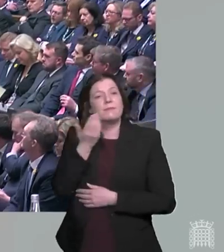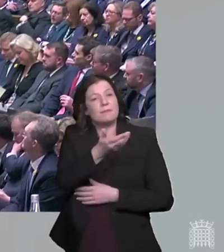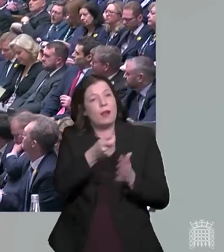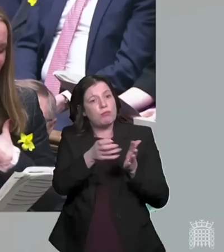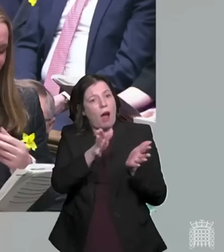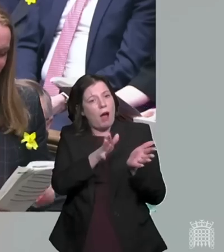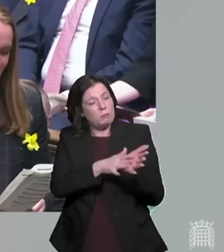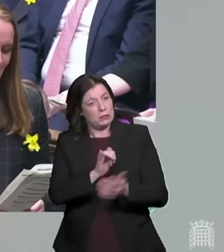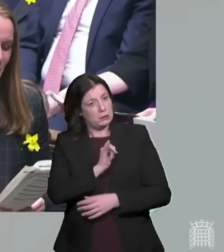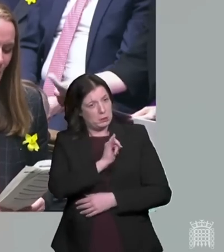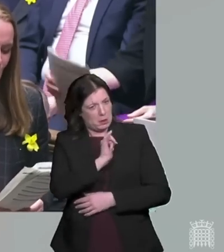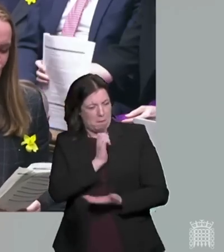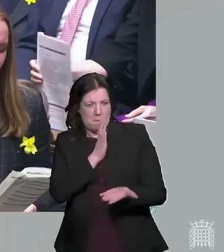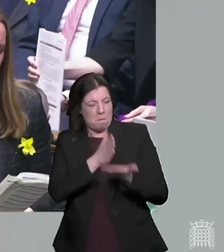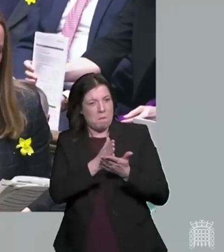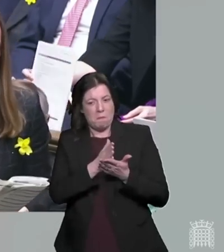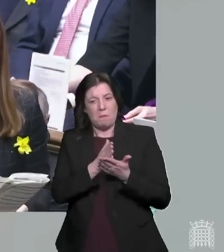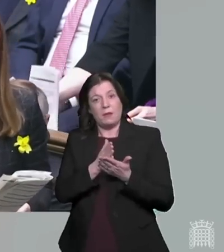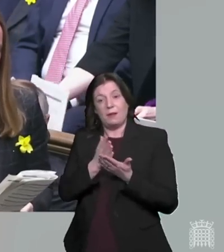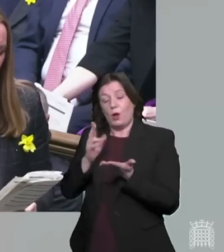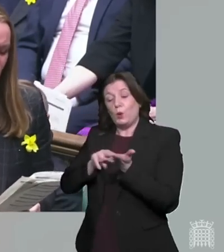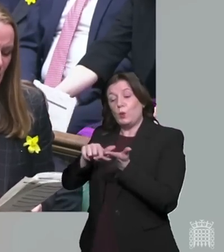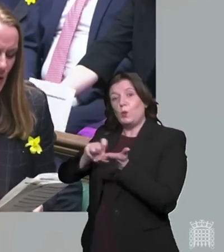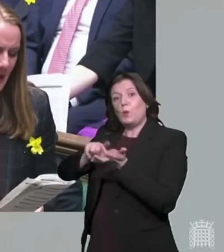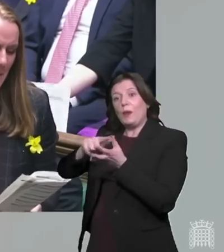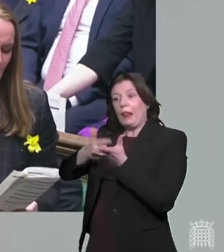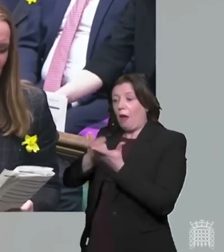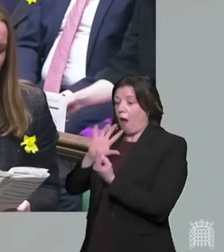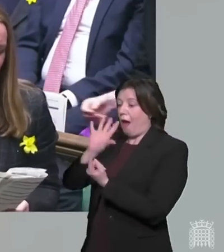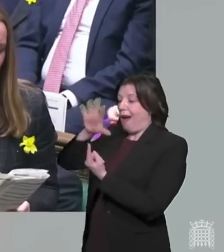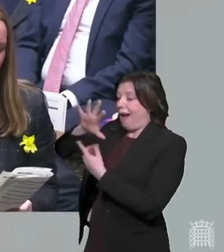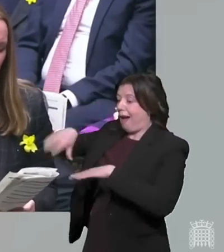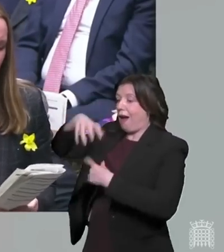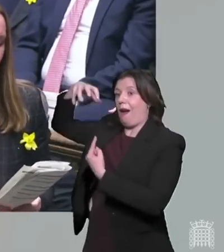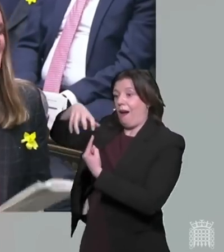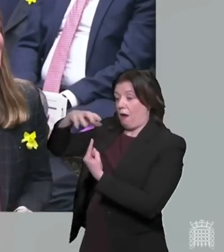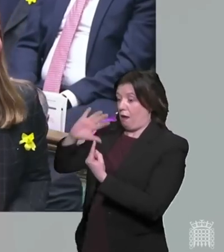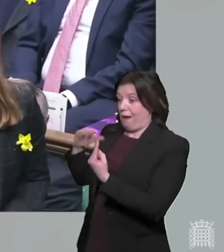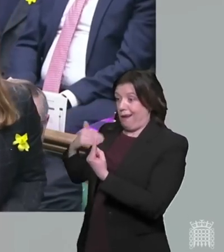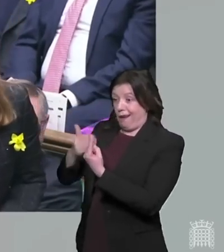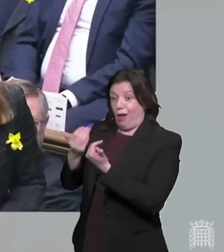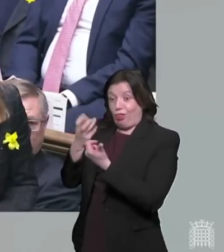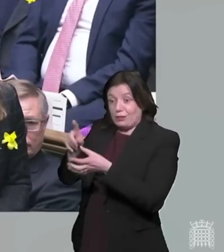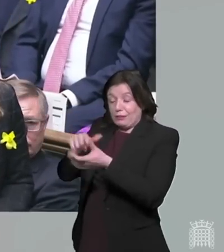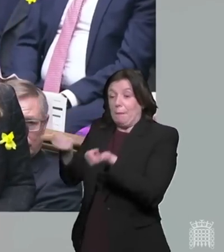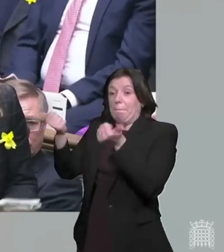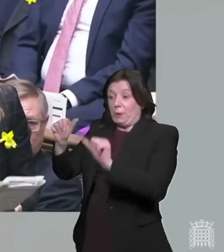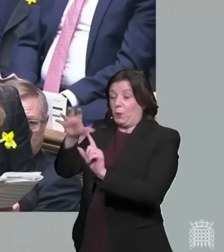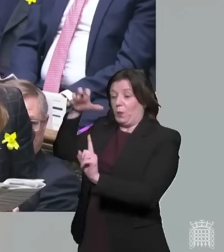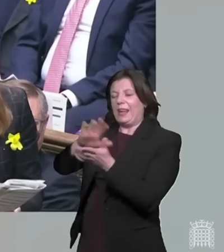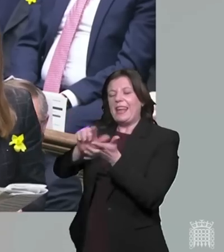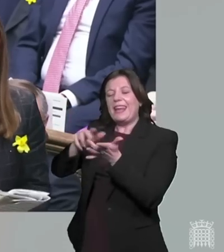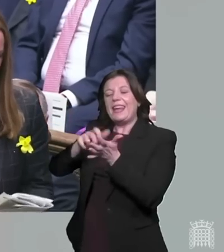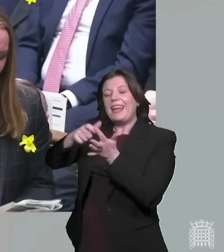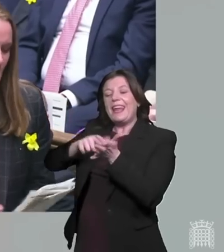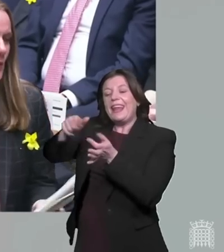was excited to see the first new nuclear reactor for a UK power station in more than 3 decades arrive at Hinkley C